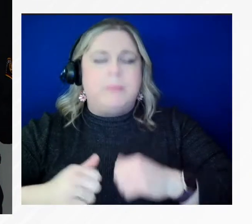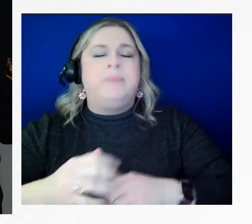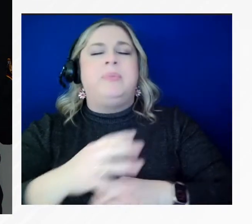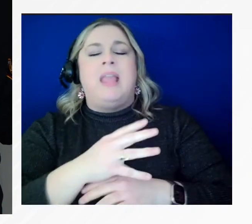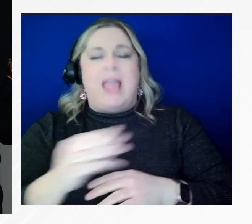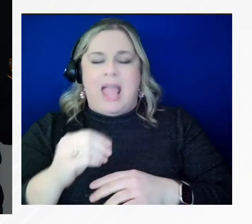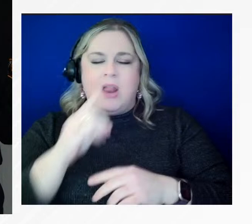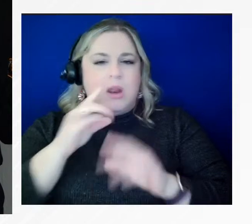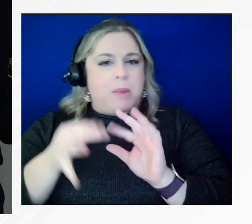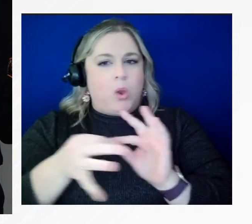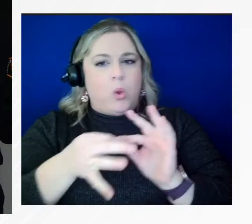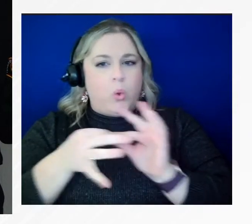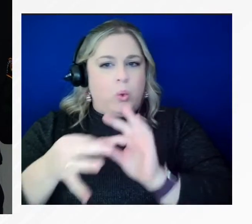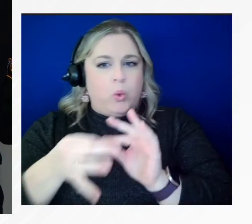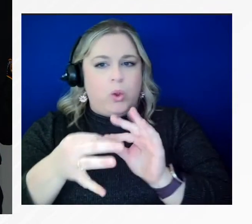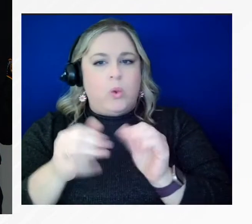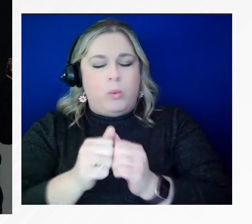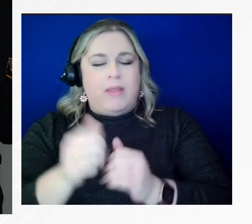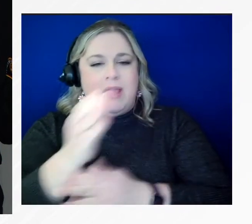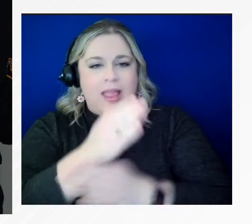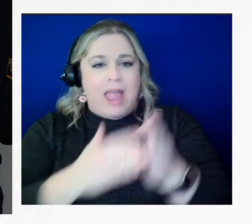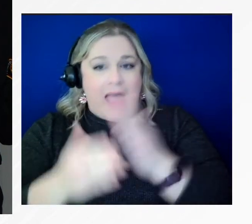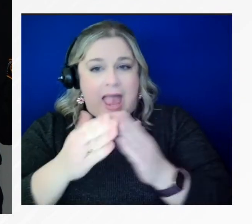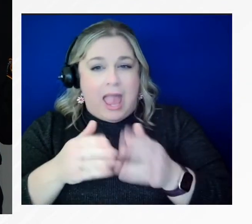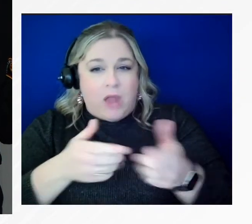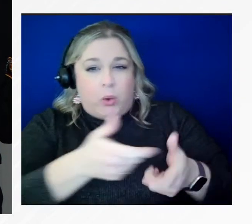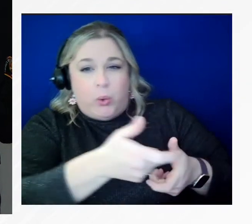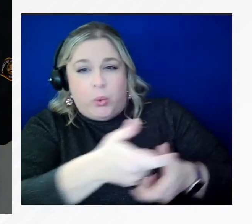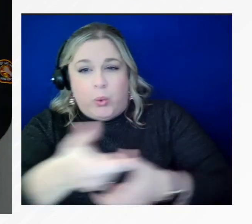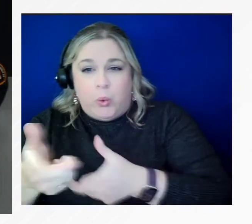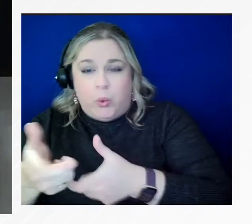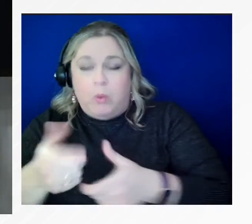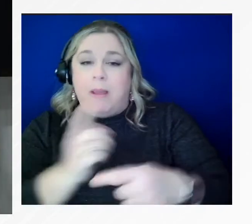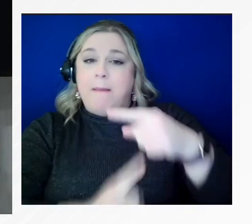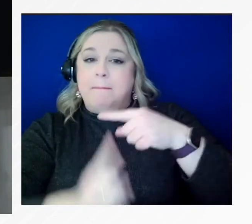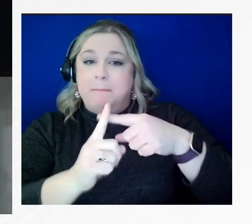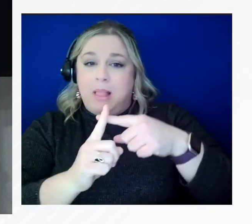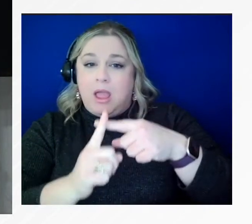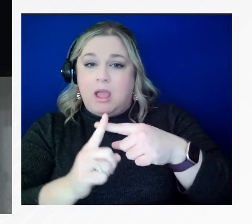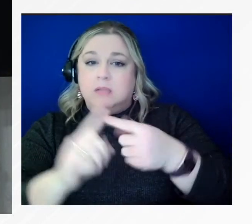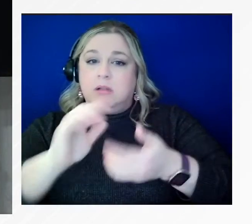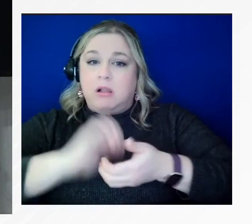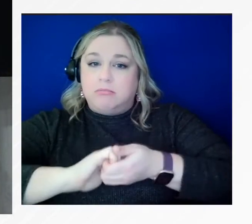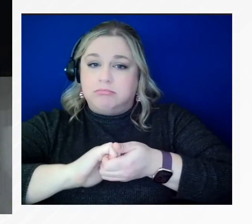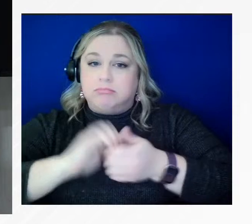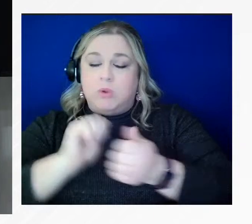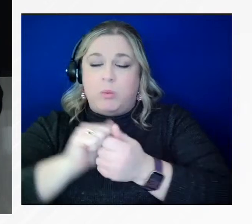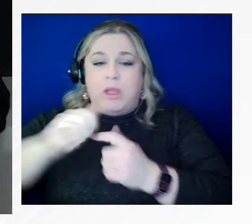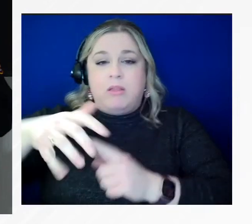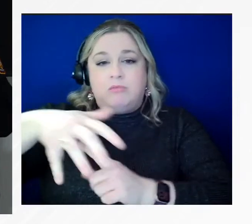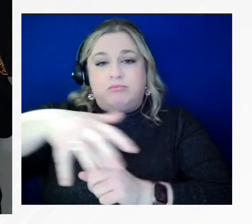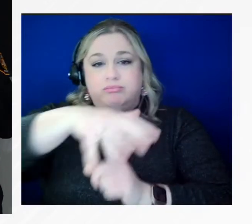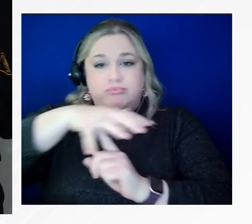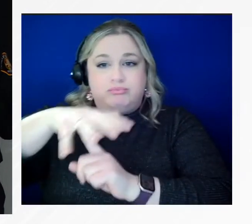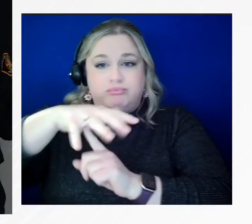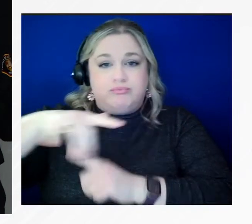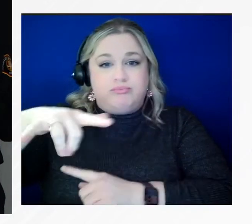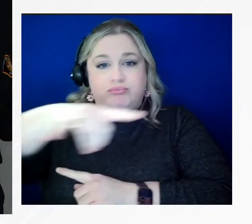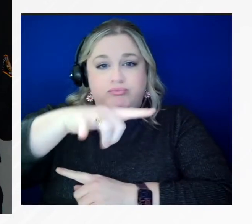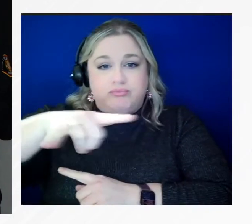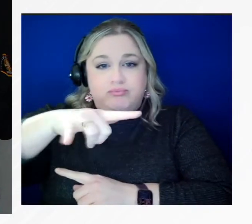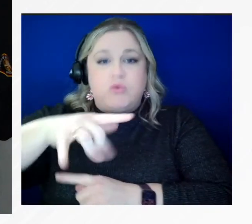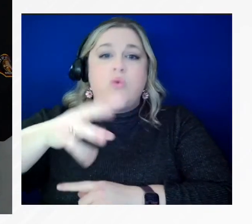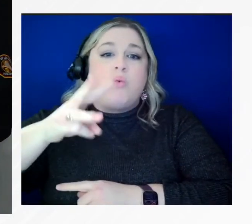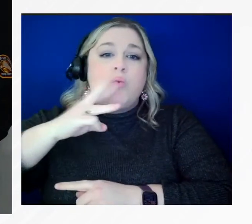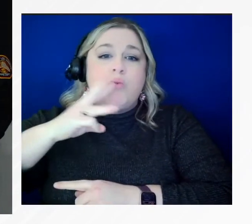our hand crews and also our aerial support activities with our aircraft to utilize water in this steep terrain. And I use the